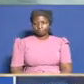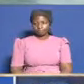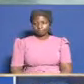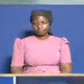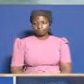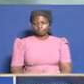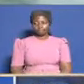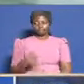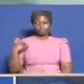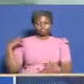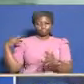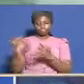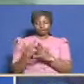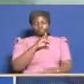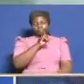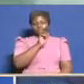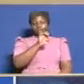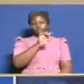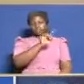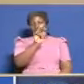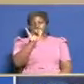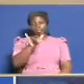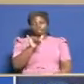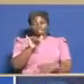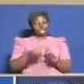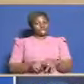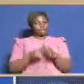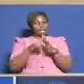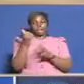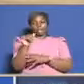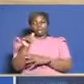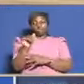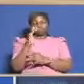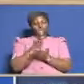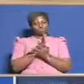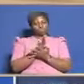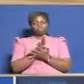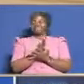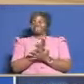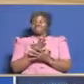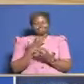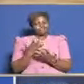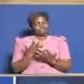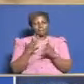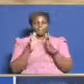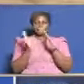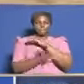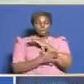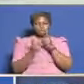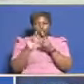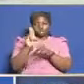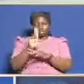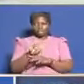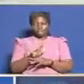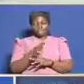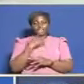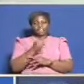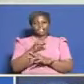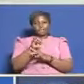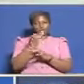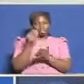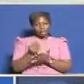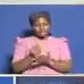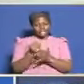For ages, the tug jetty had not been refurbished and was a hazard to its users. The 500 million shillings tug jetty took 13 months